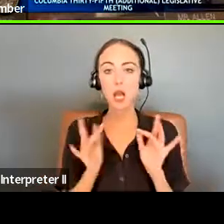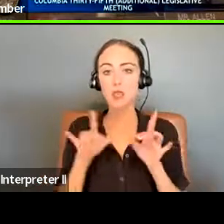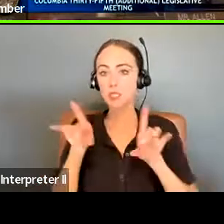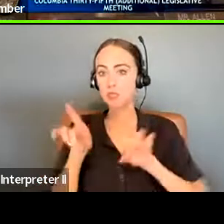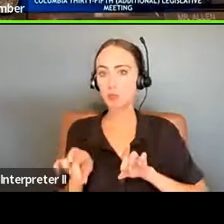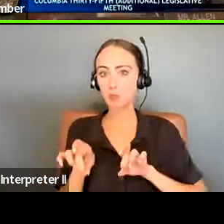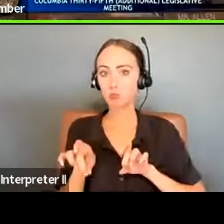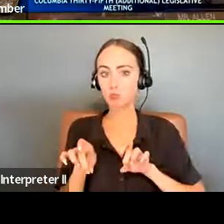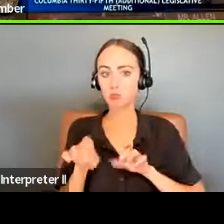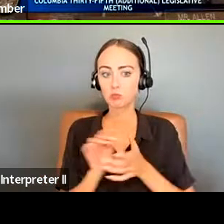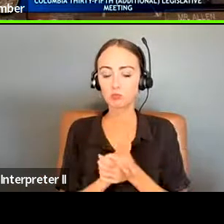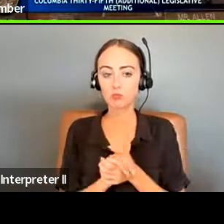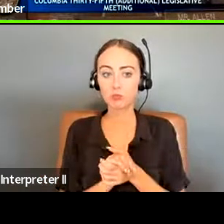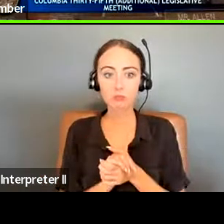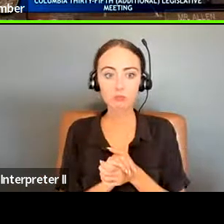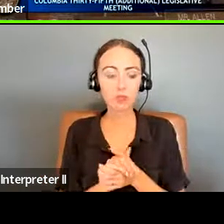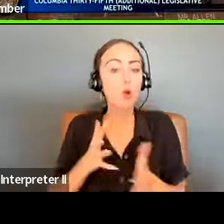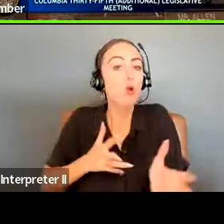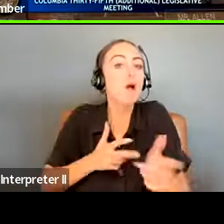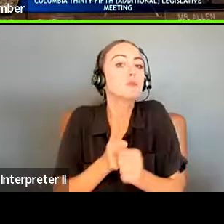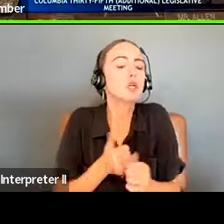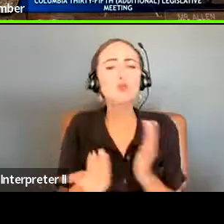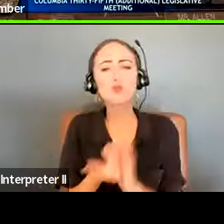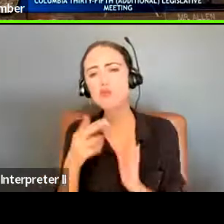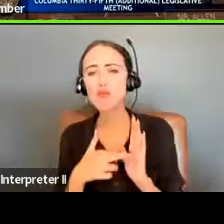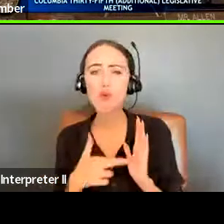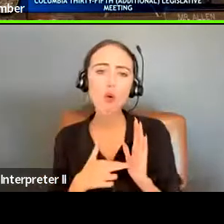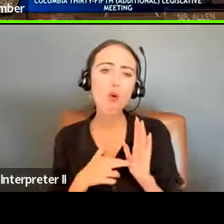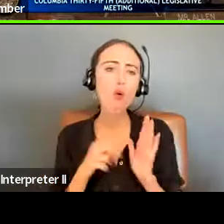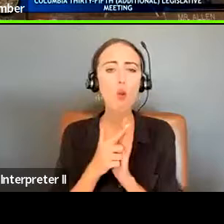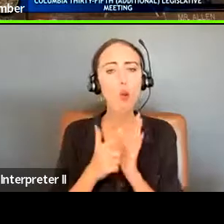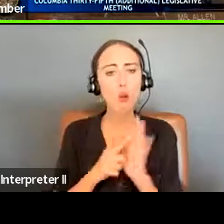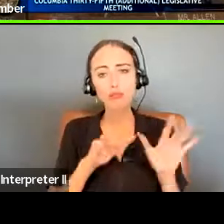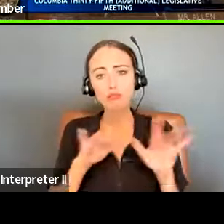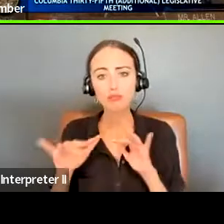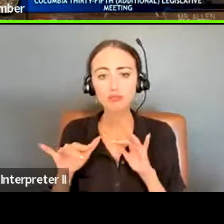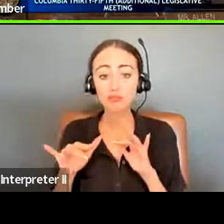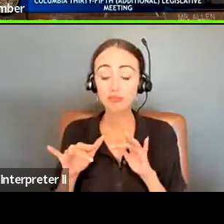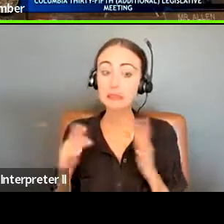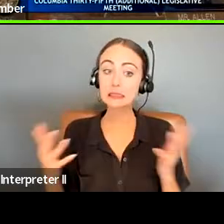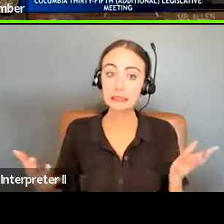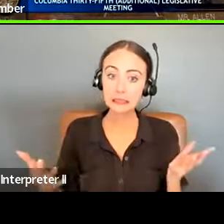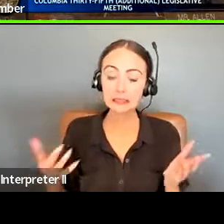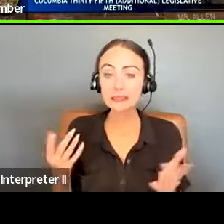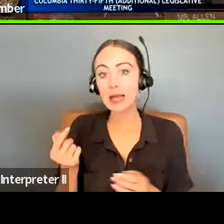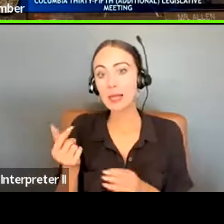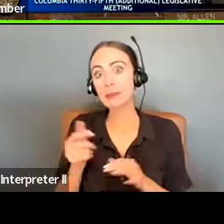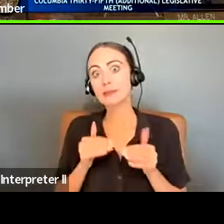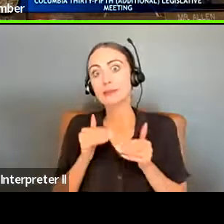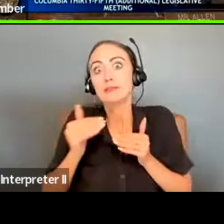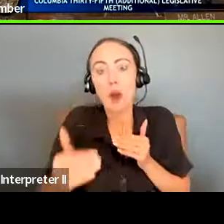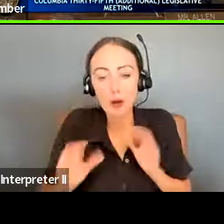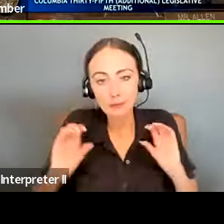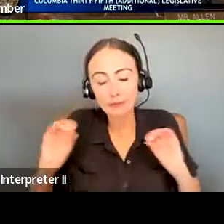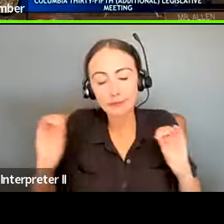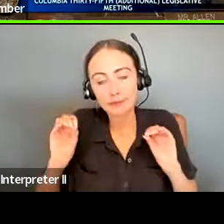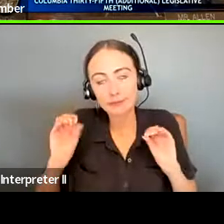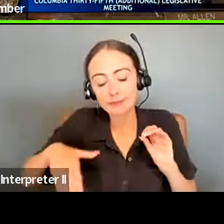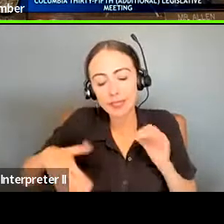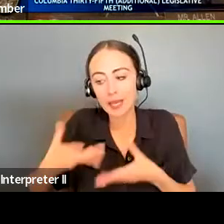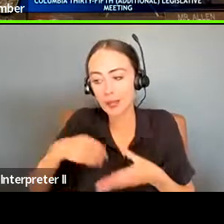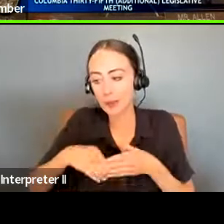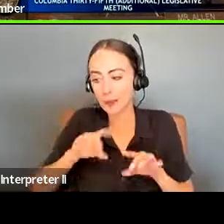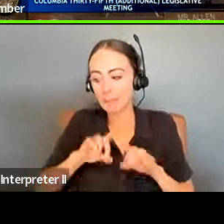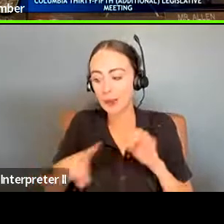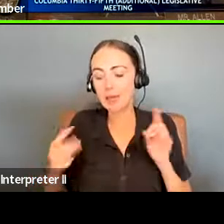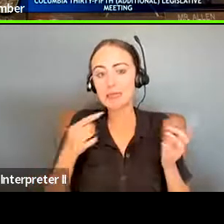test to be able to be up to date on what the new rules are. That was a bridge too far, apparently, so that's not in there. I would